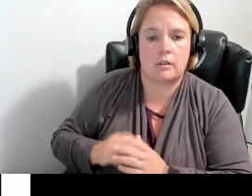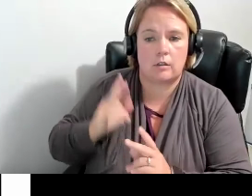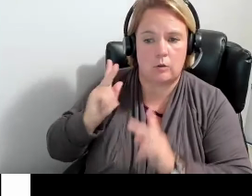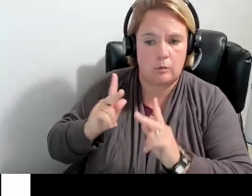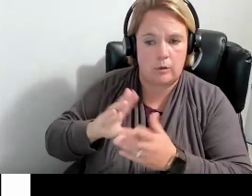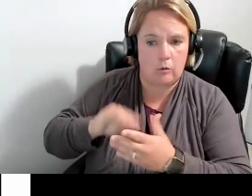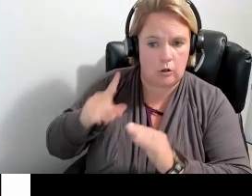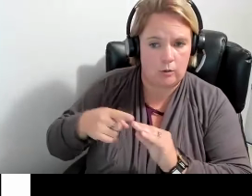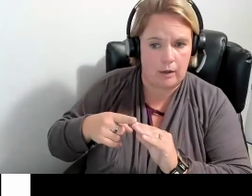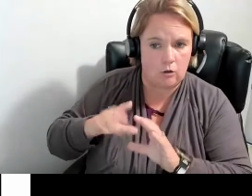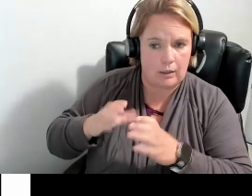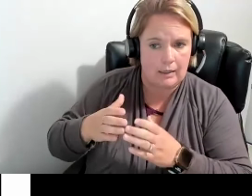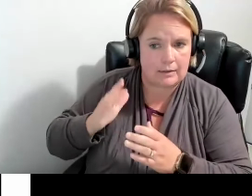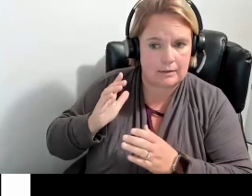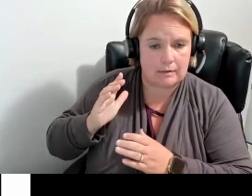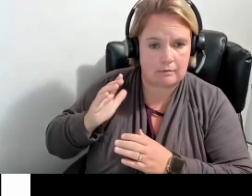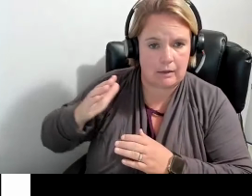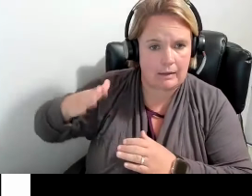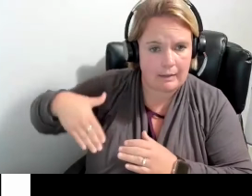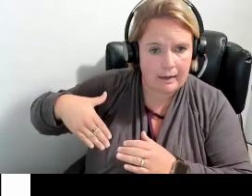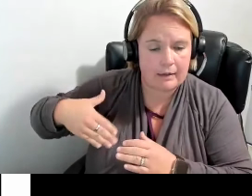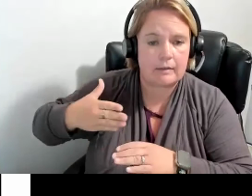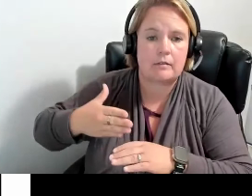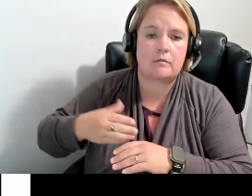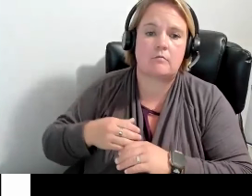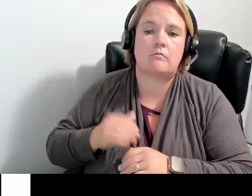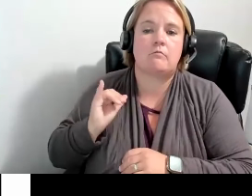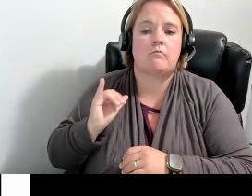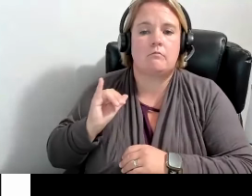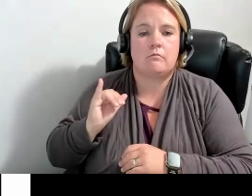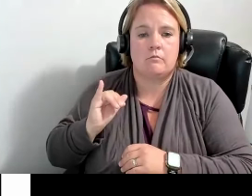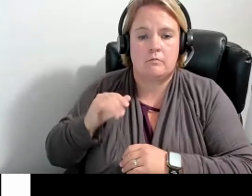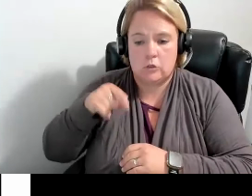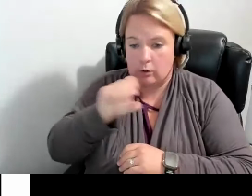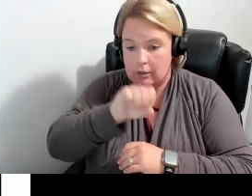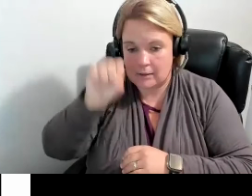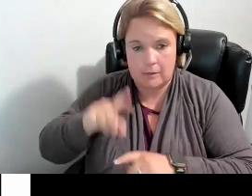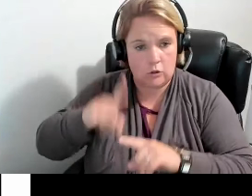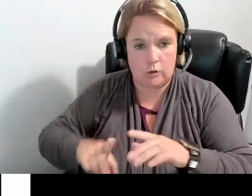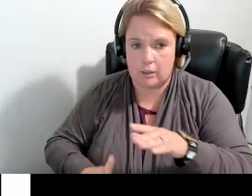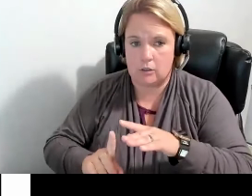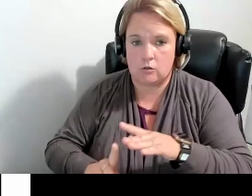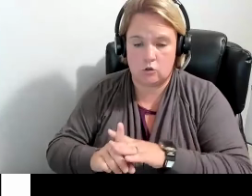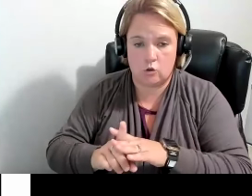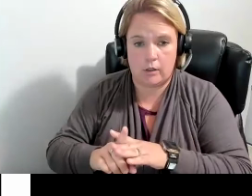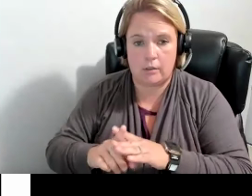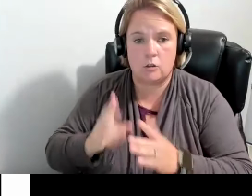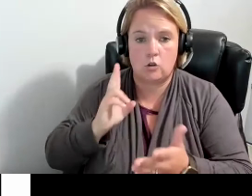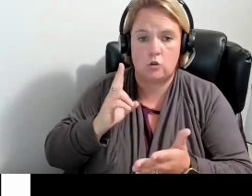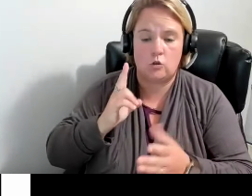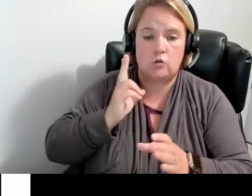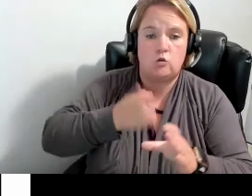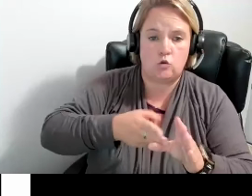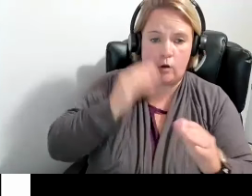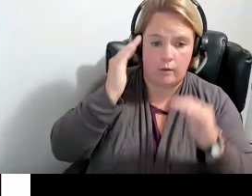too late. It is past census day. Hey, you know what? It's too late for this semester, but join Fresno Adult School and then next semester you'll